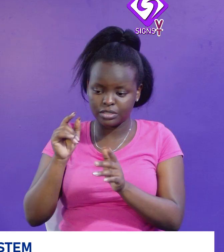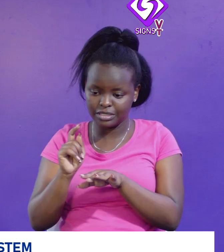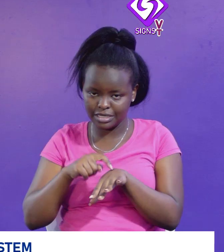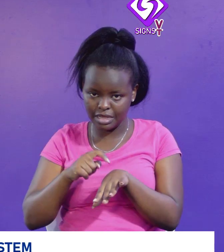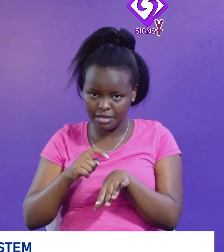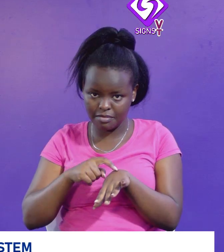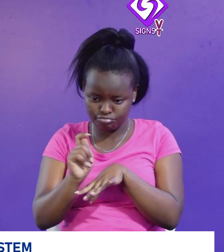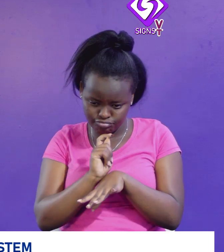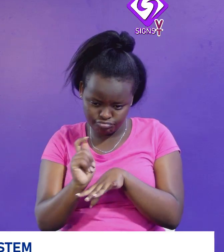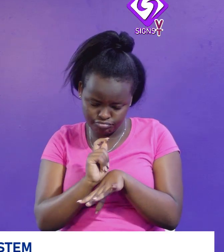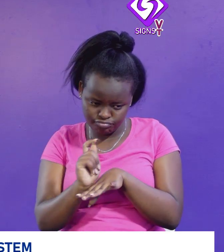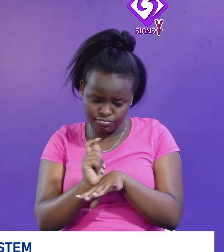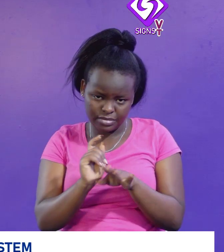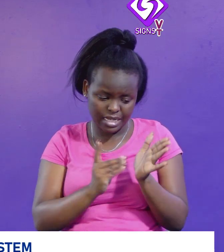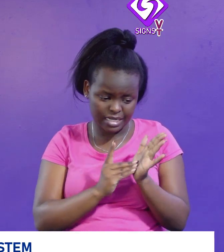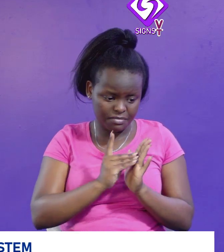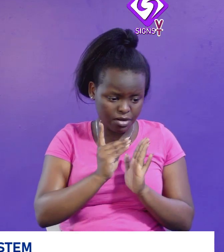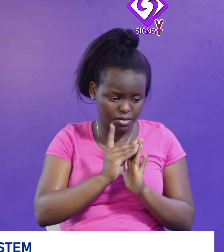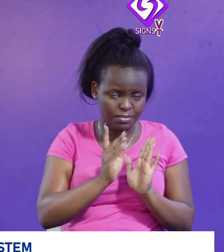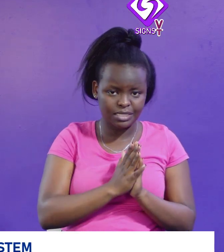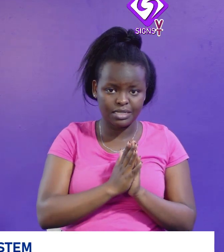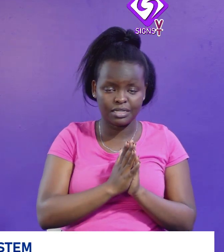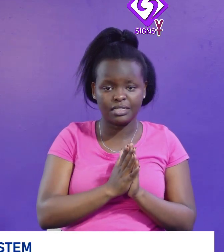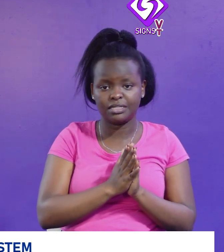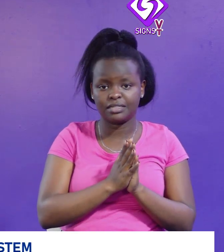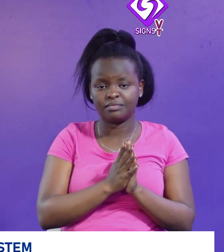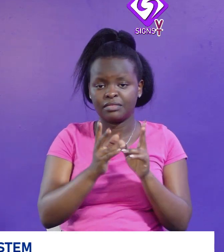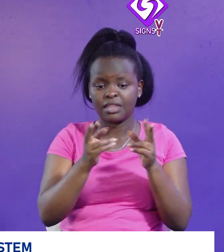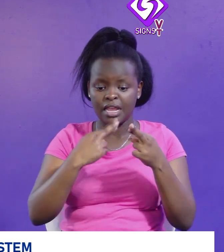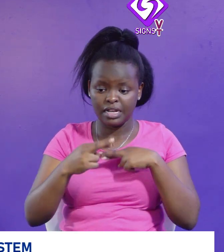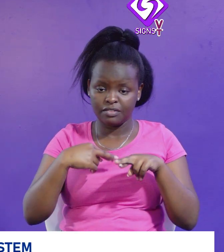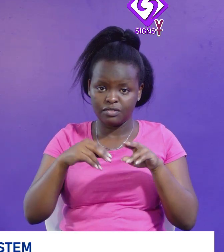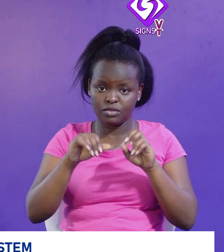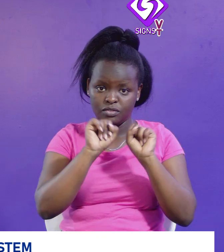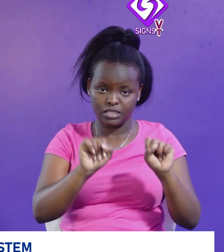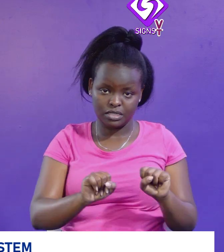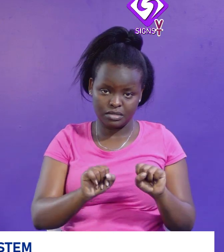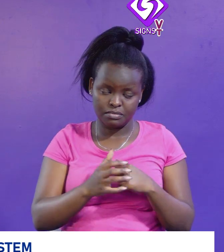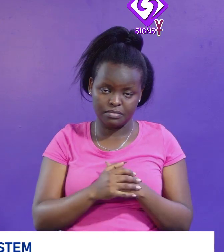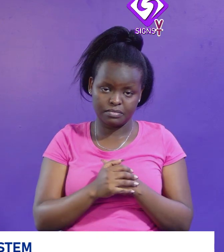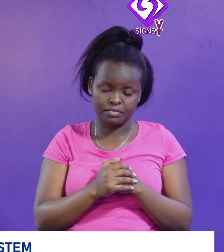training, infrastructure development, and comprehensive review of the system.